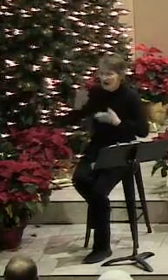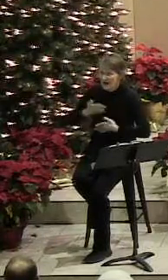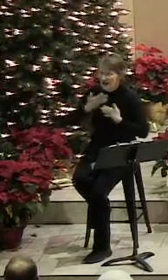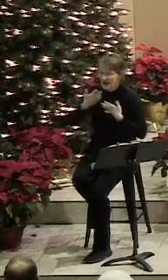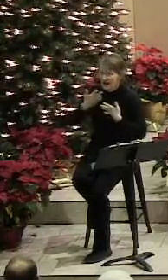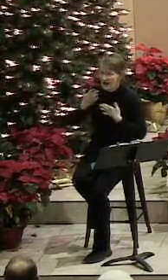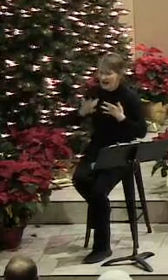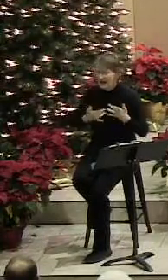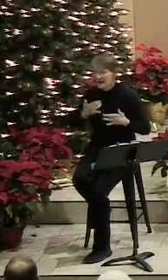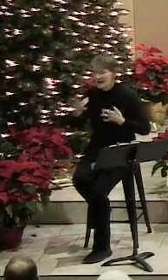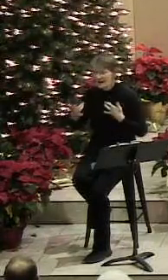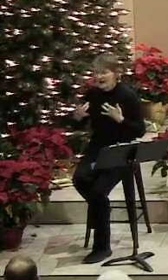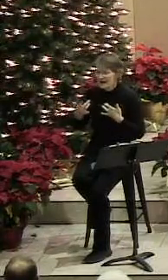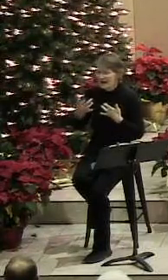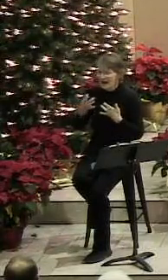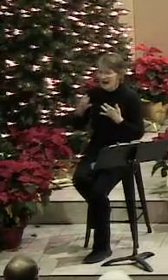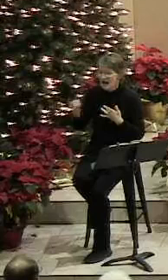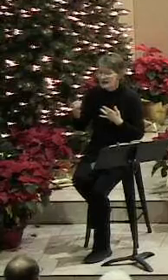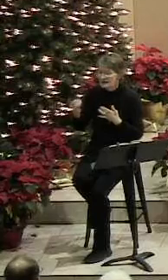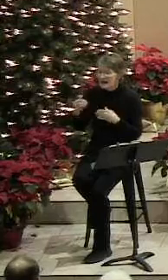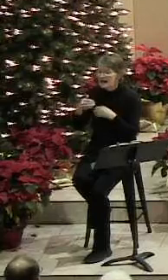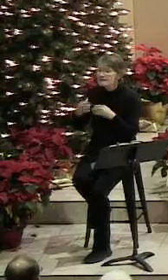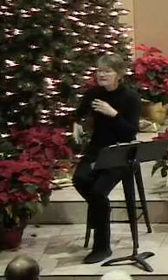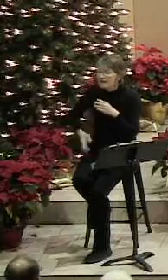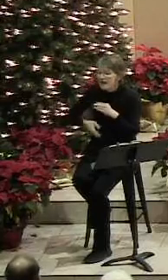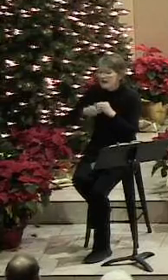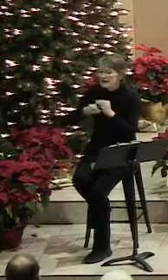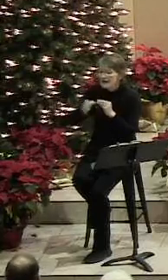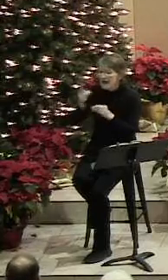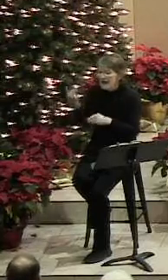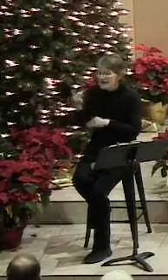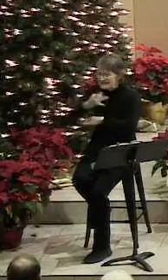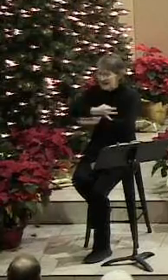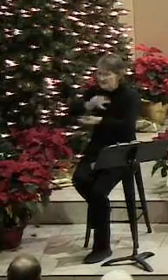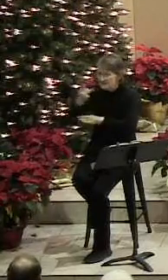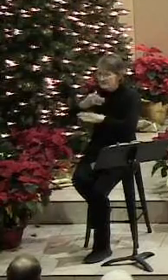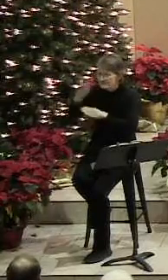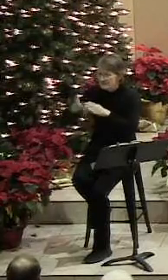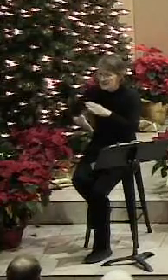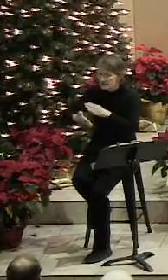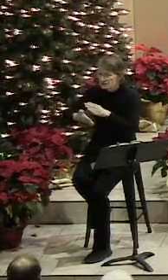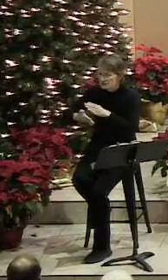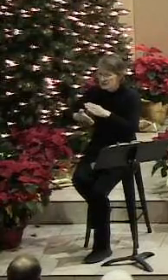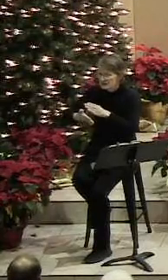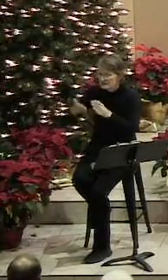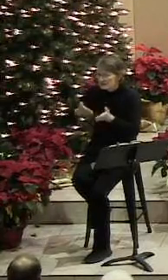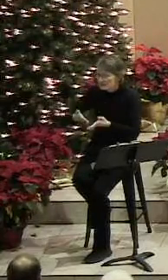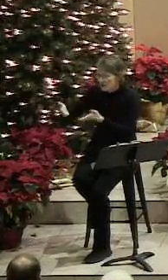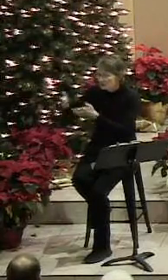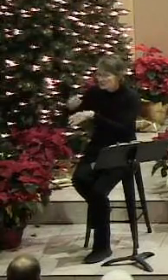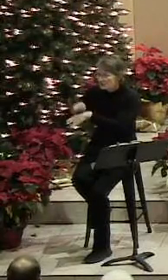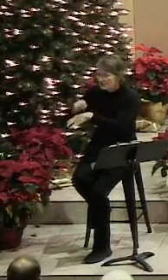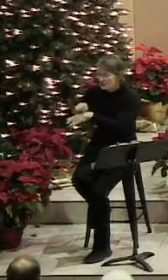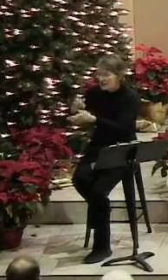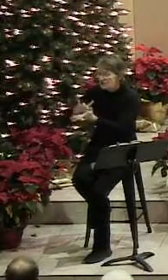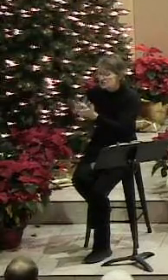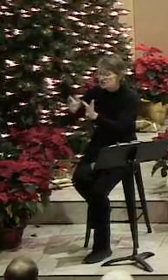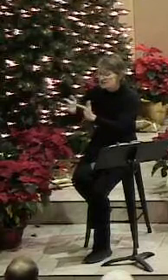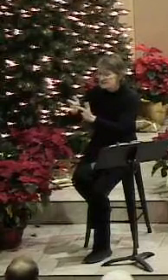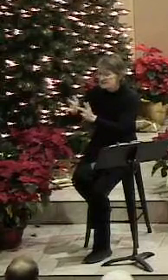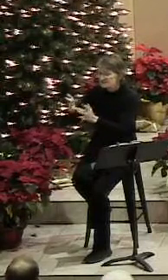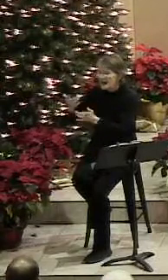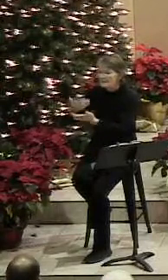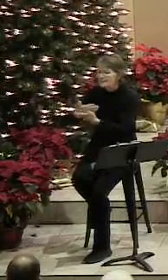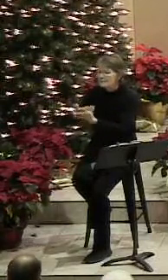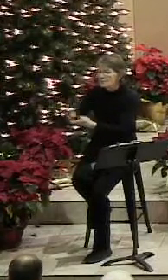addition. When 8 days were completed for his circumcision, he was named Jesus, the name given him by the angel